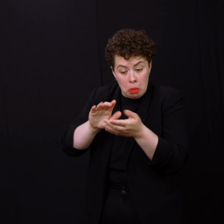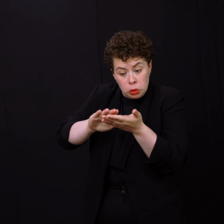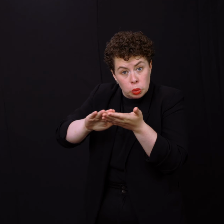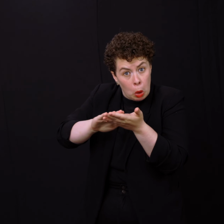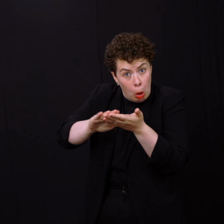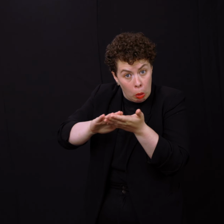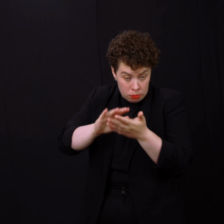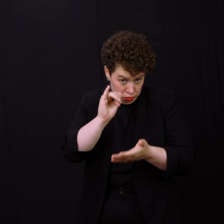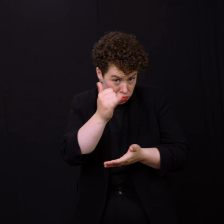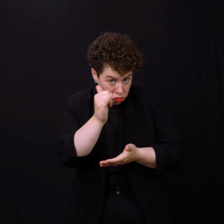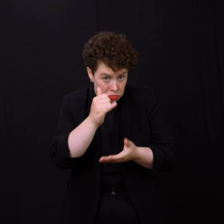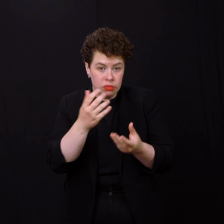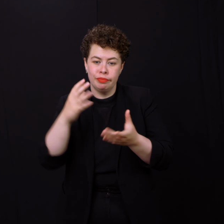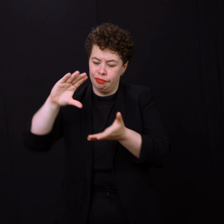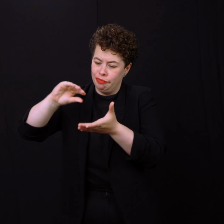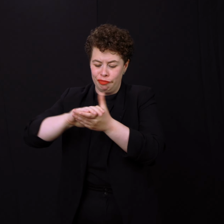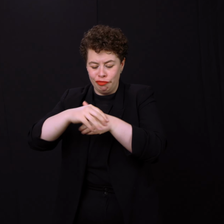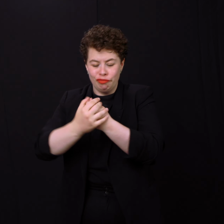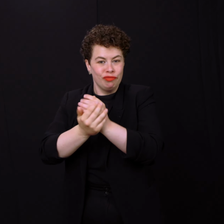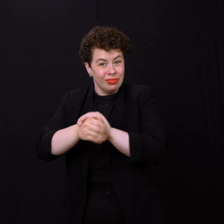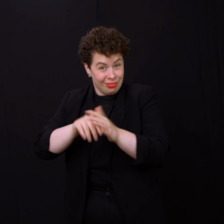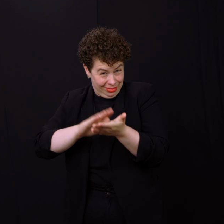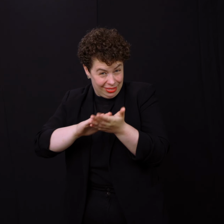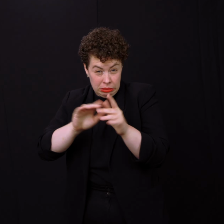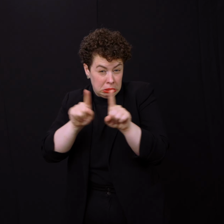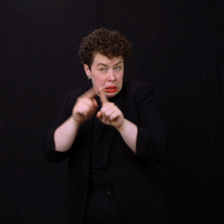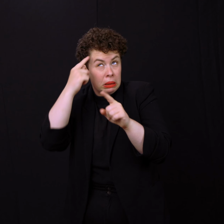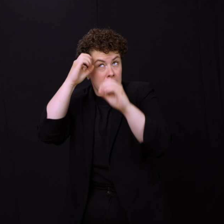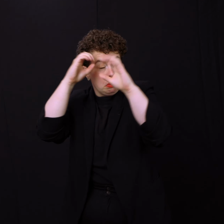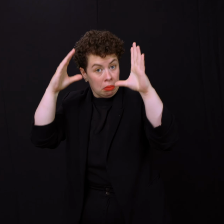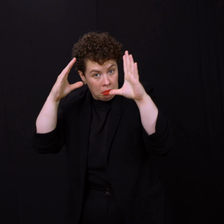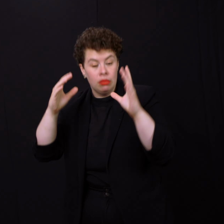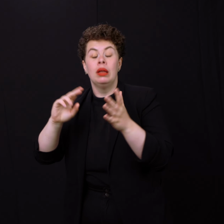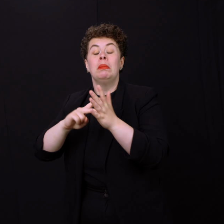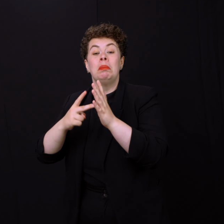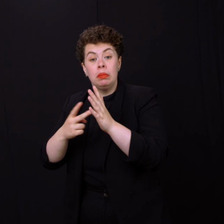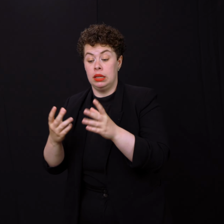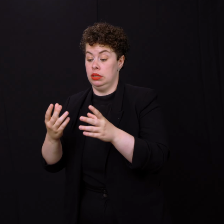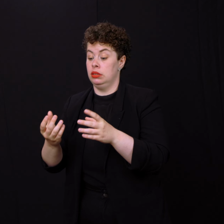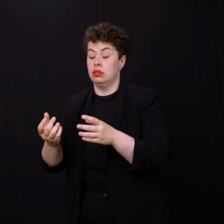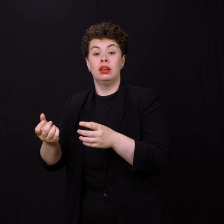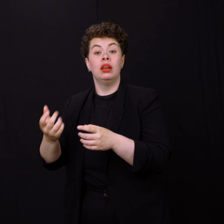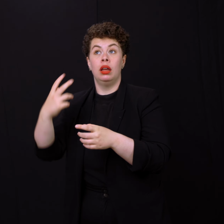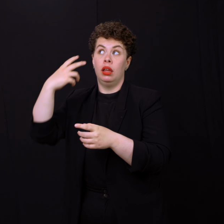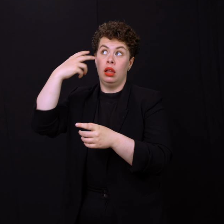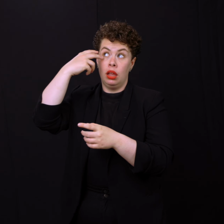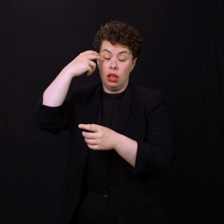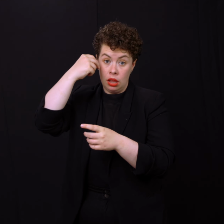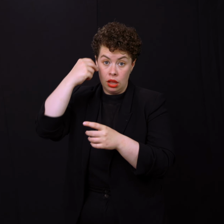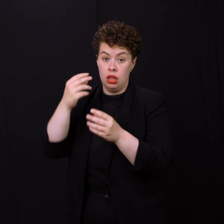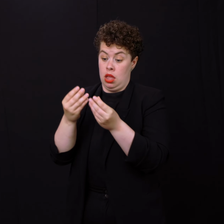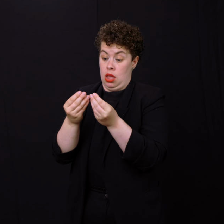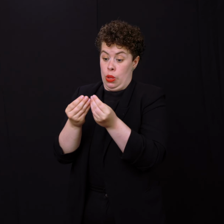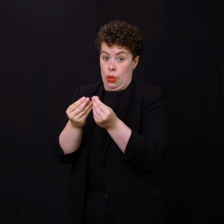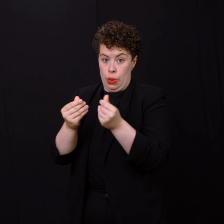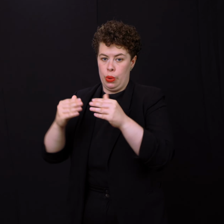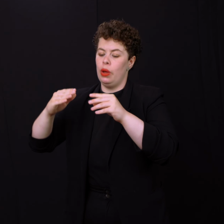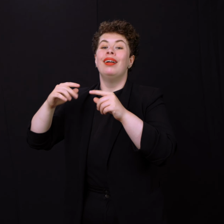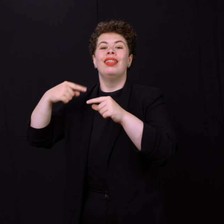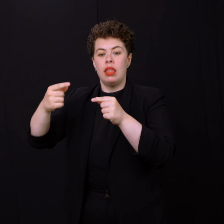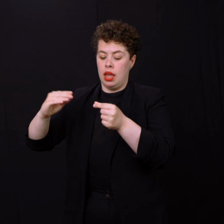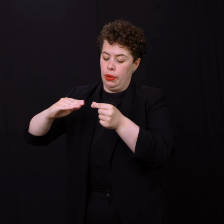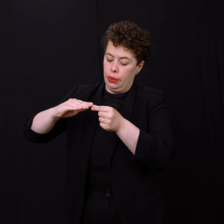like a molecular soap that can package our DNA vectors, and once it touches the surface of the cells, it can help it to enter